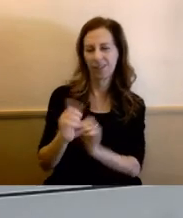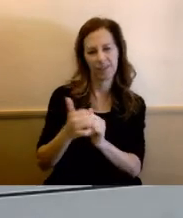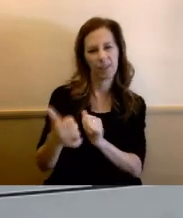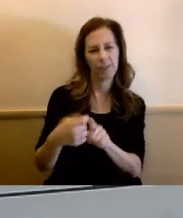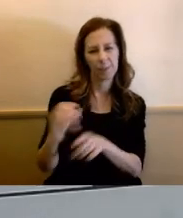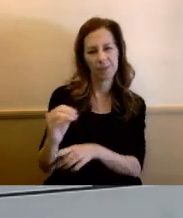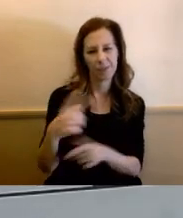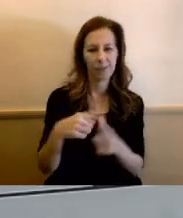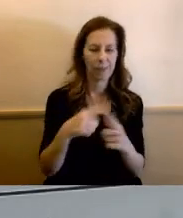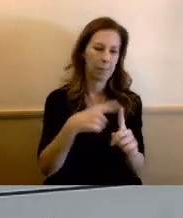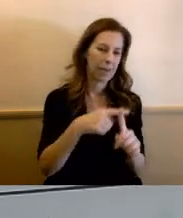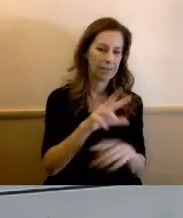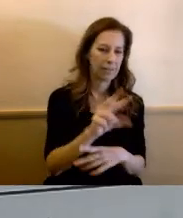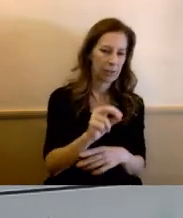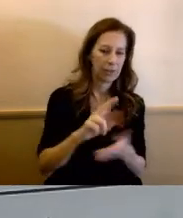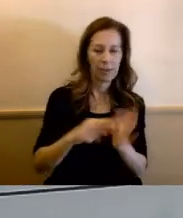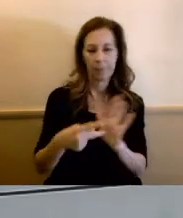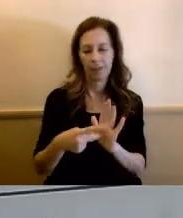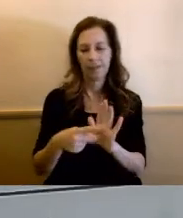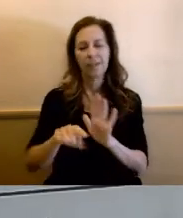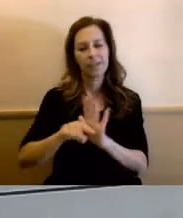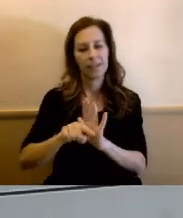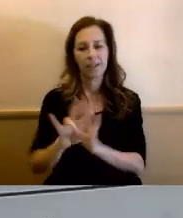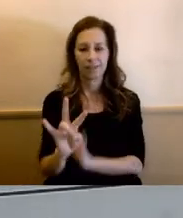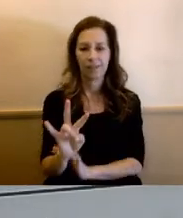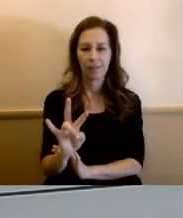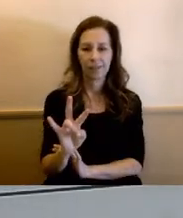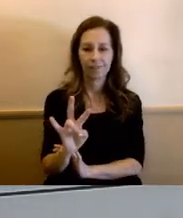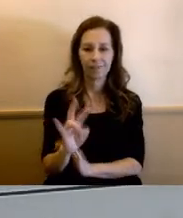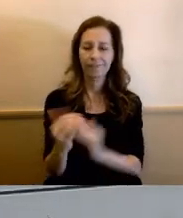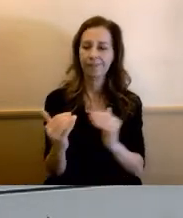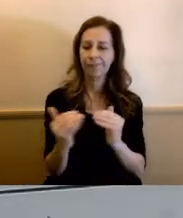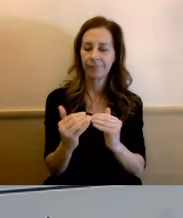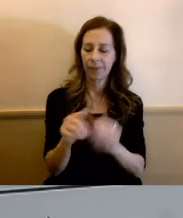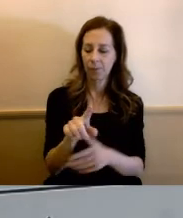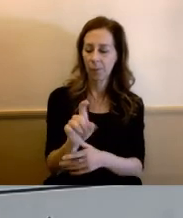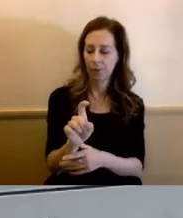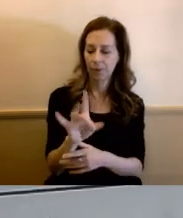so negative. So negative 7 equals 180.